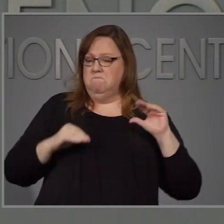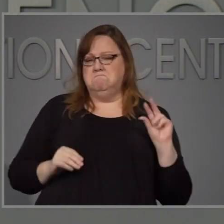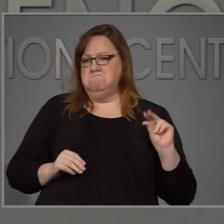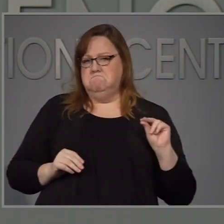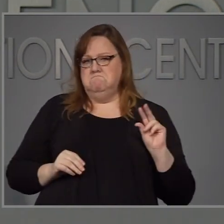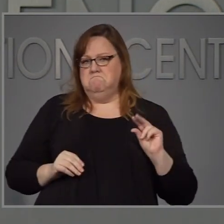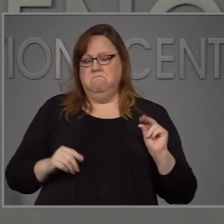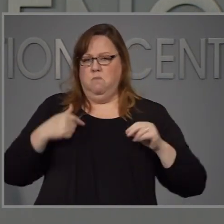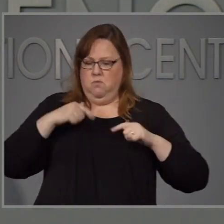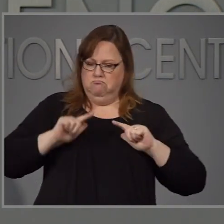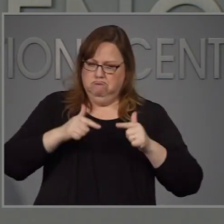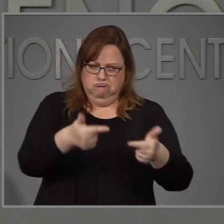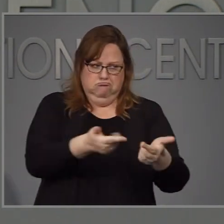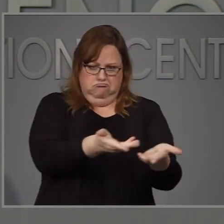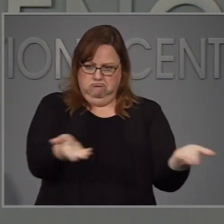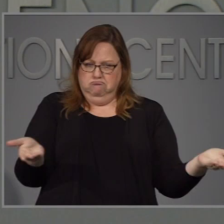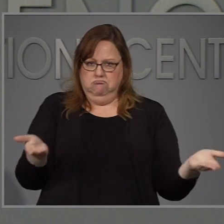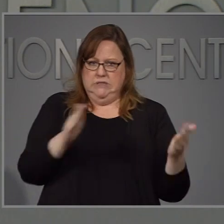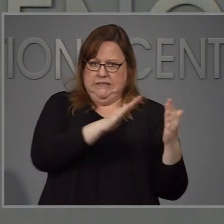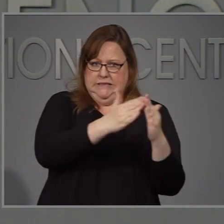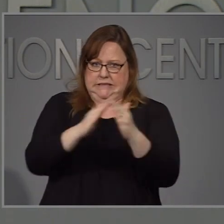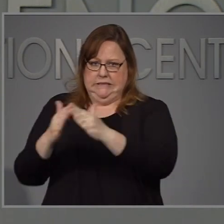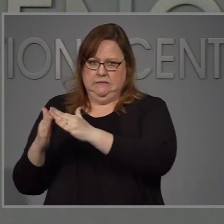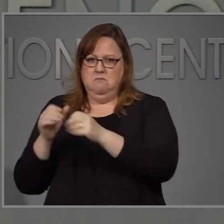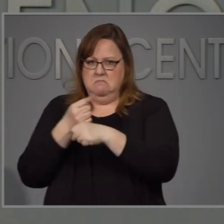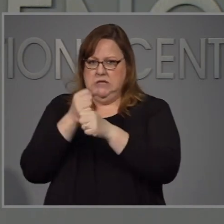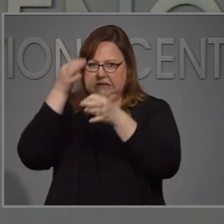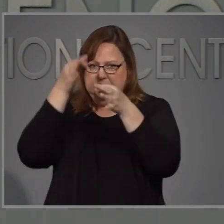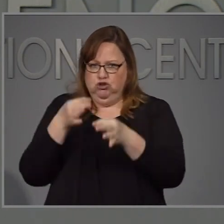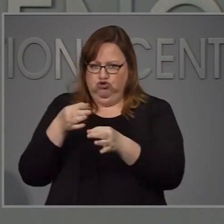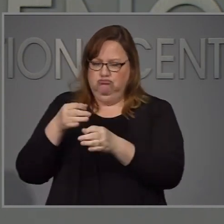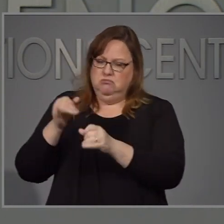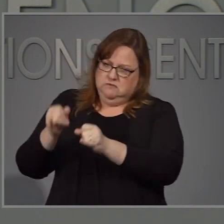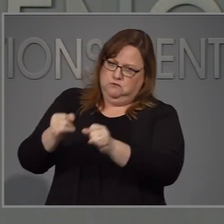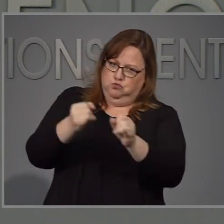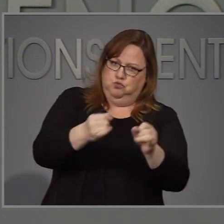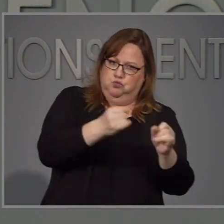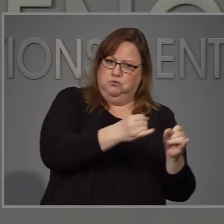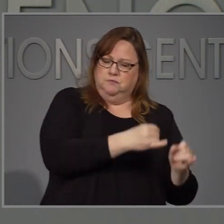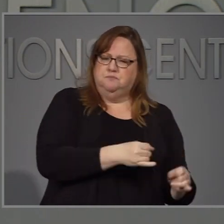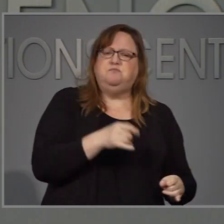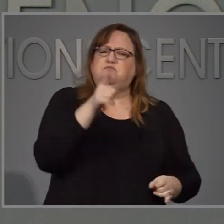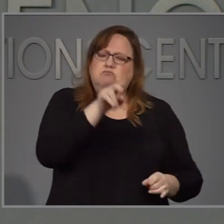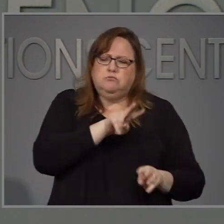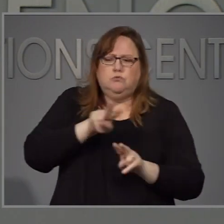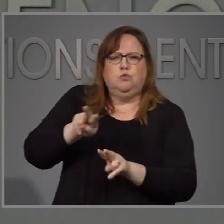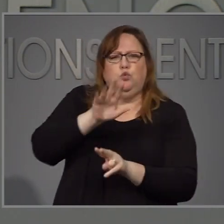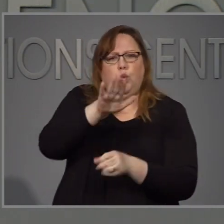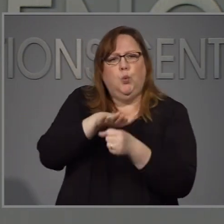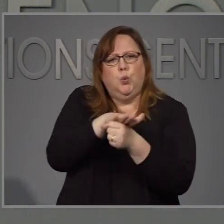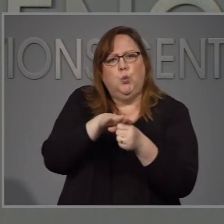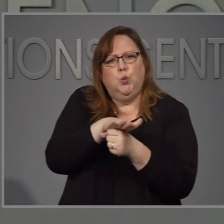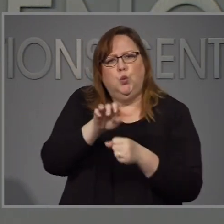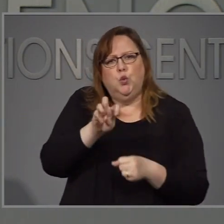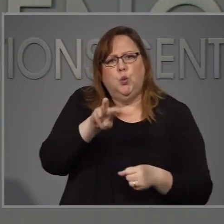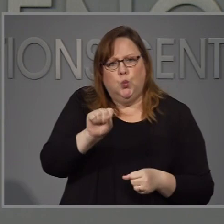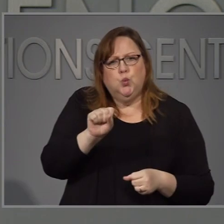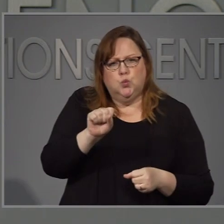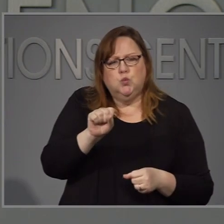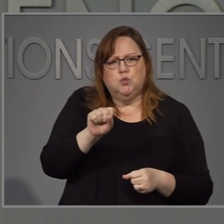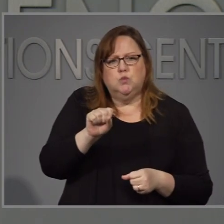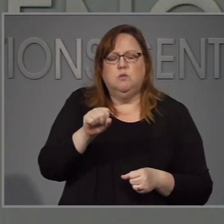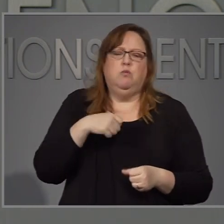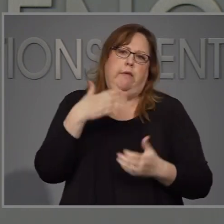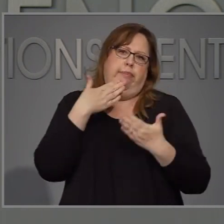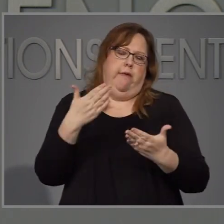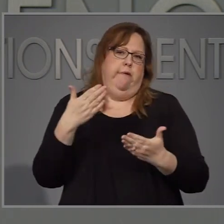of your viewers is to turn to trusted resources, news resources, such as those that are covering this conference, and I want to thank